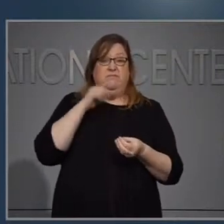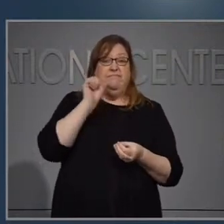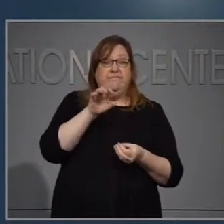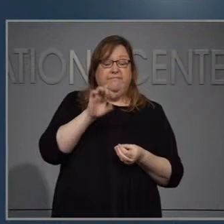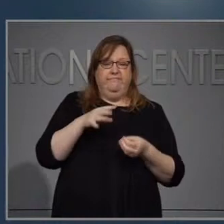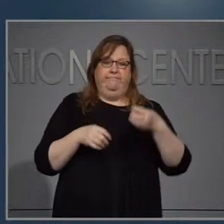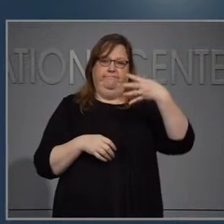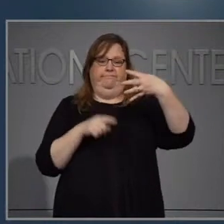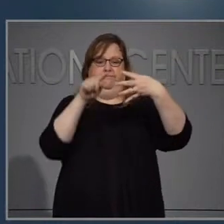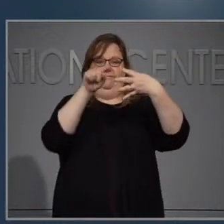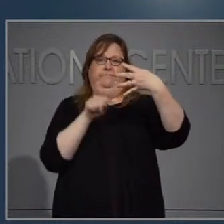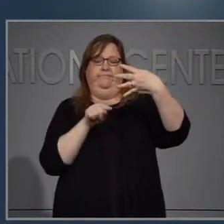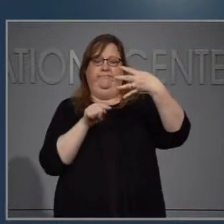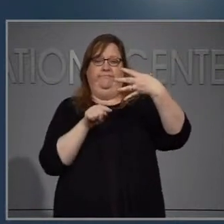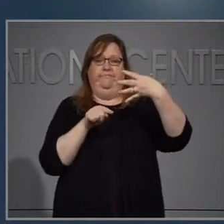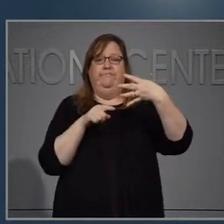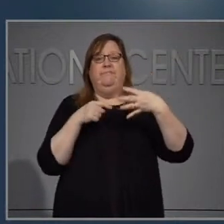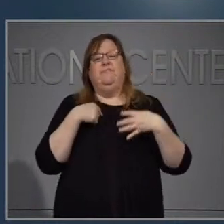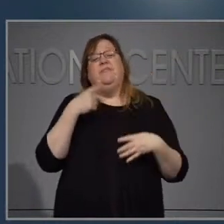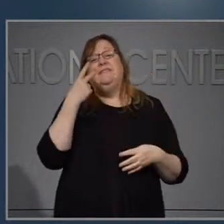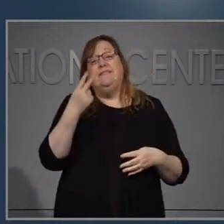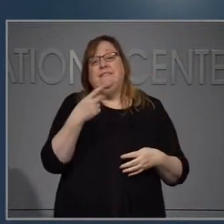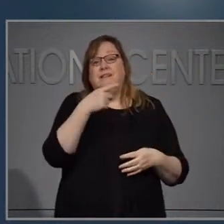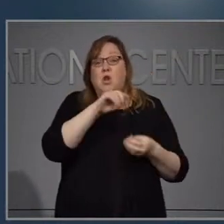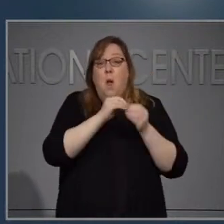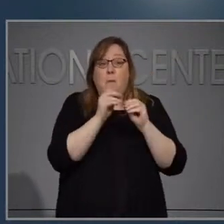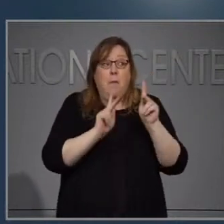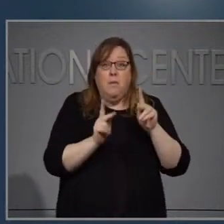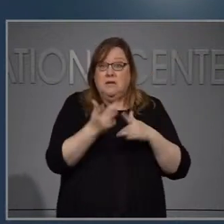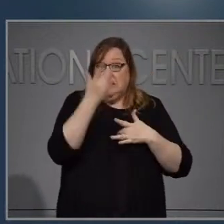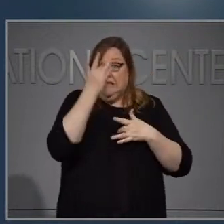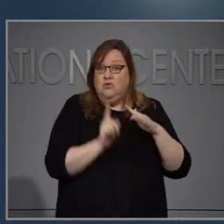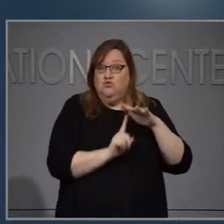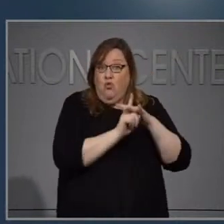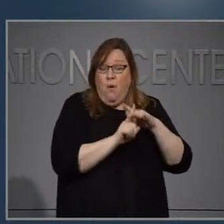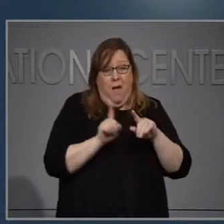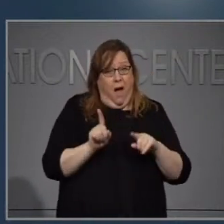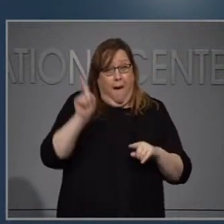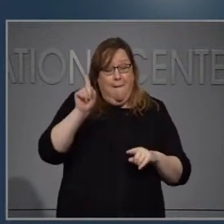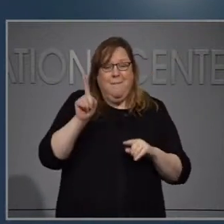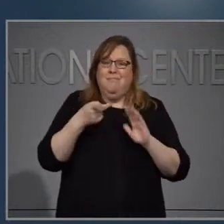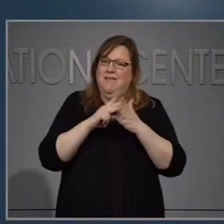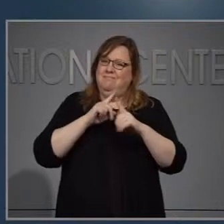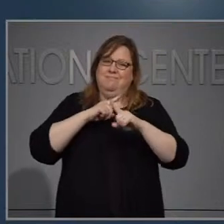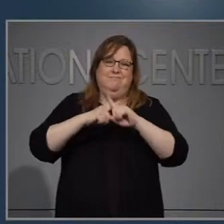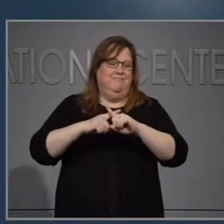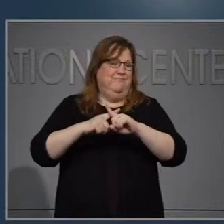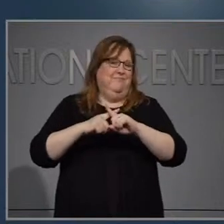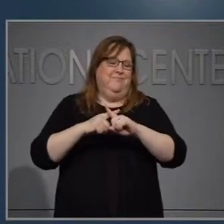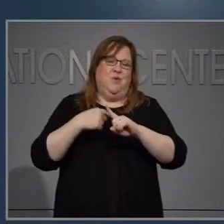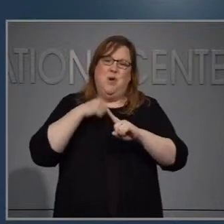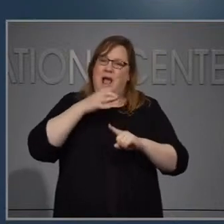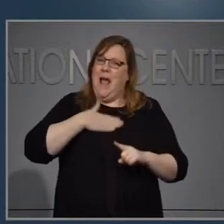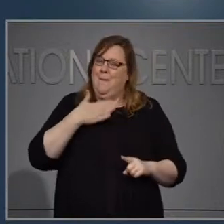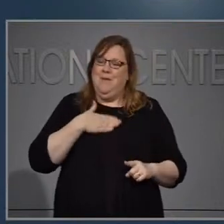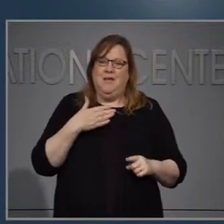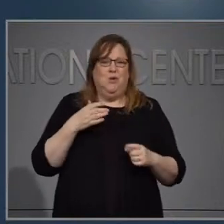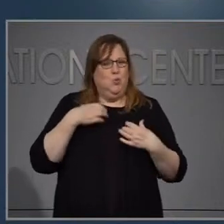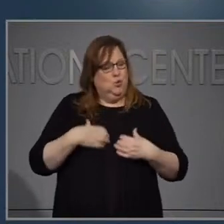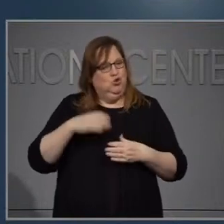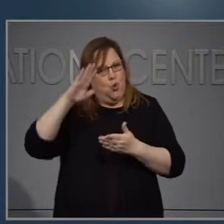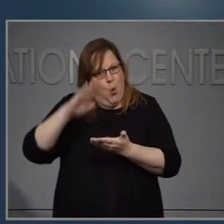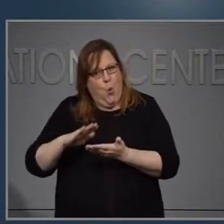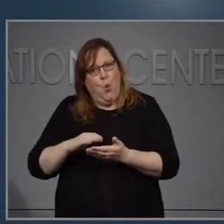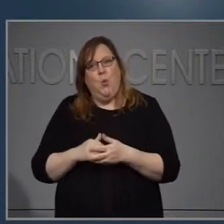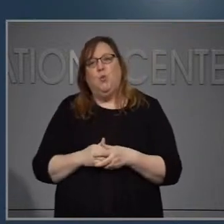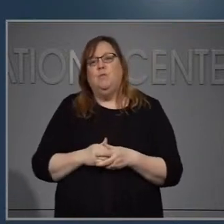That gets a red X. North Carolina's trajectory of lab-confirmed cases continues to increase. It